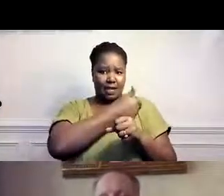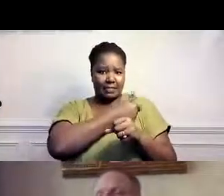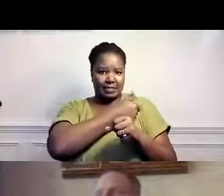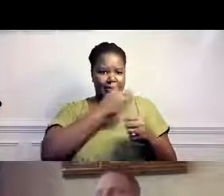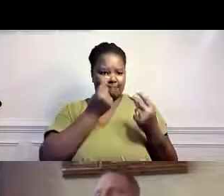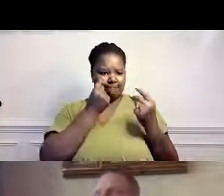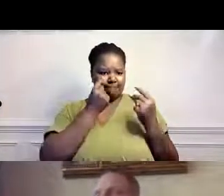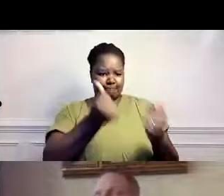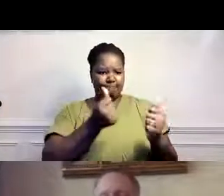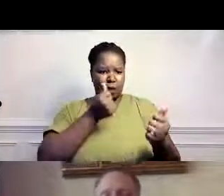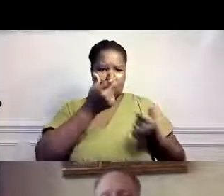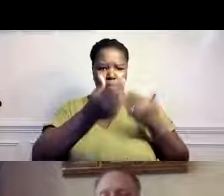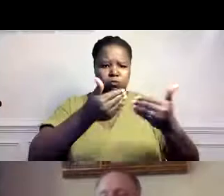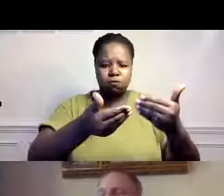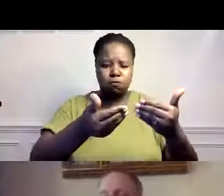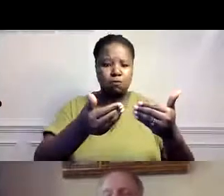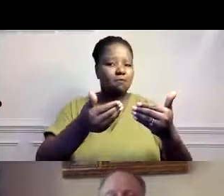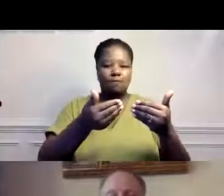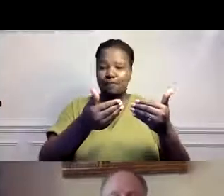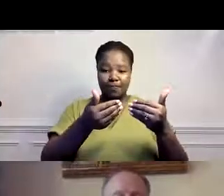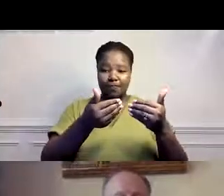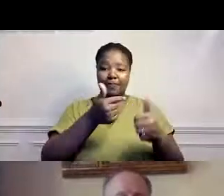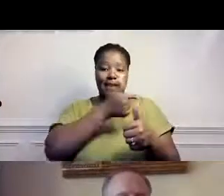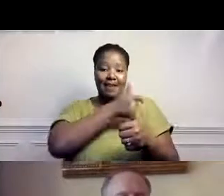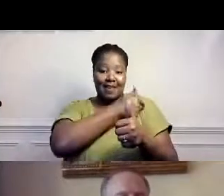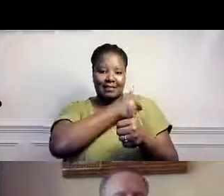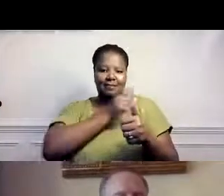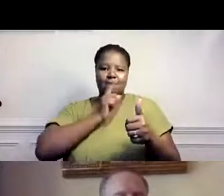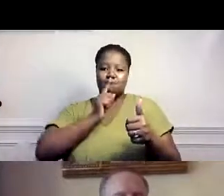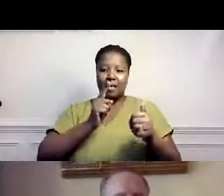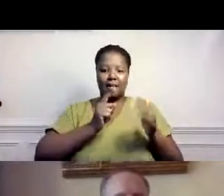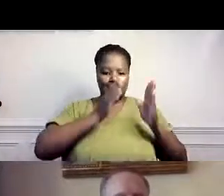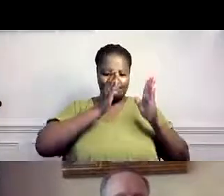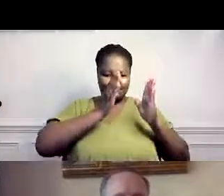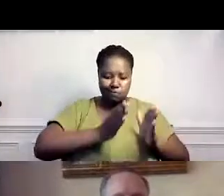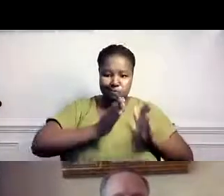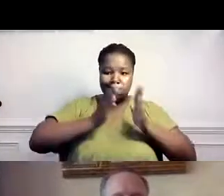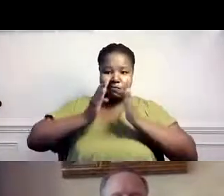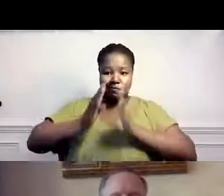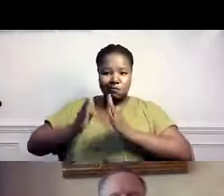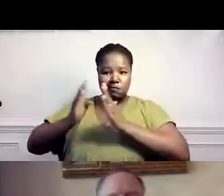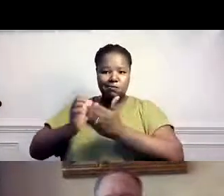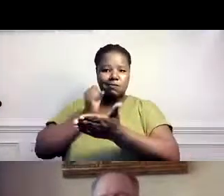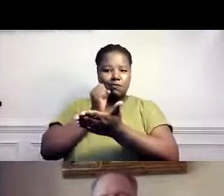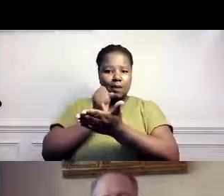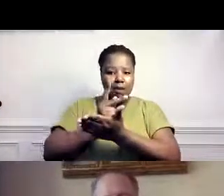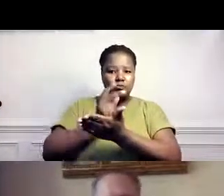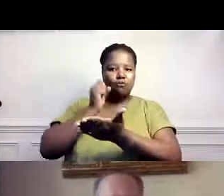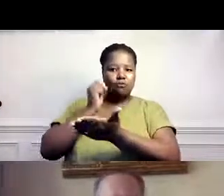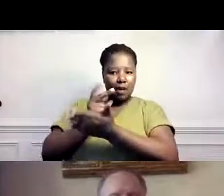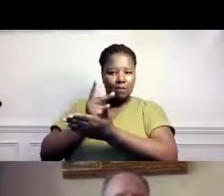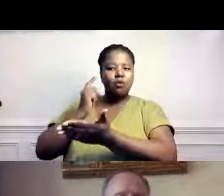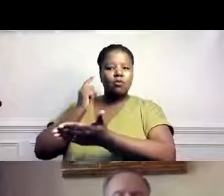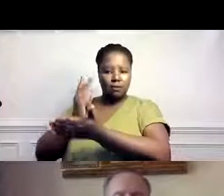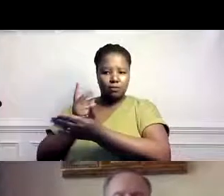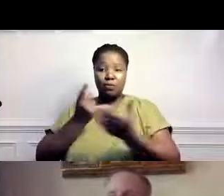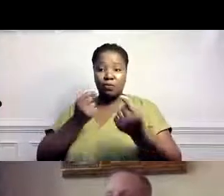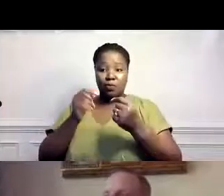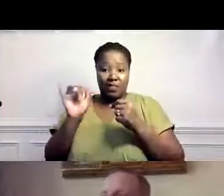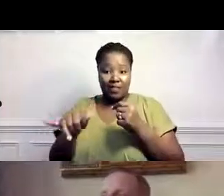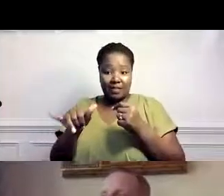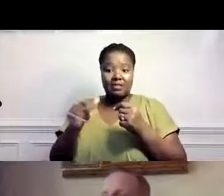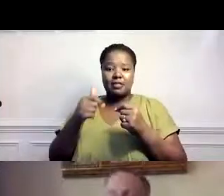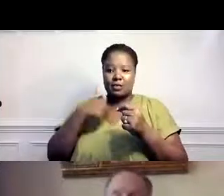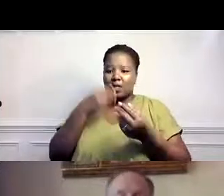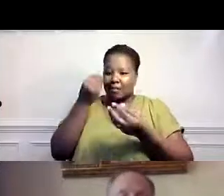through all the steps that any vaccine goes through to be approved. And we want to also help Californians